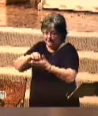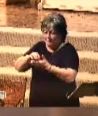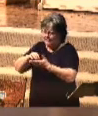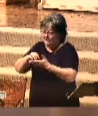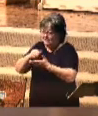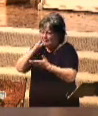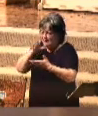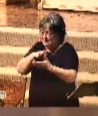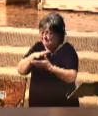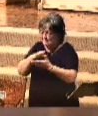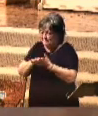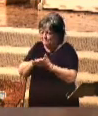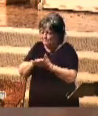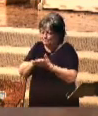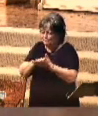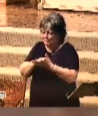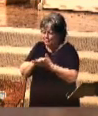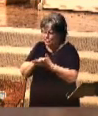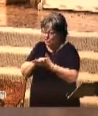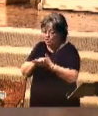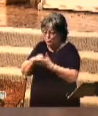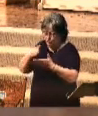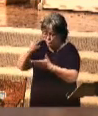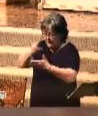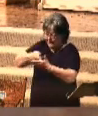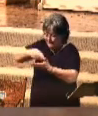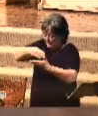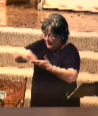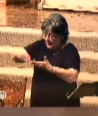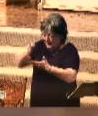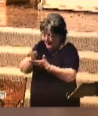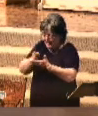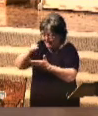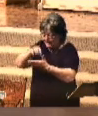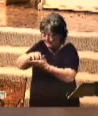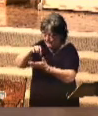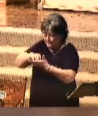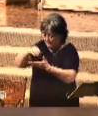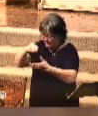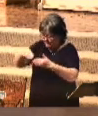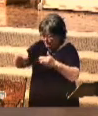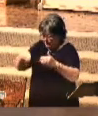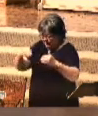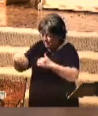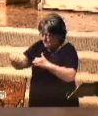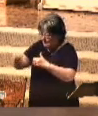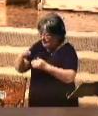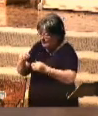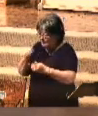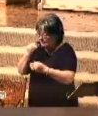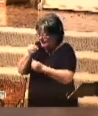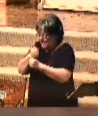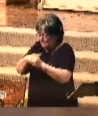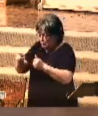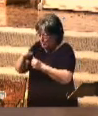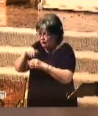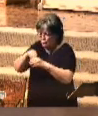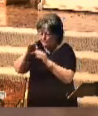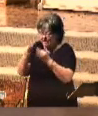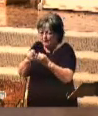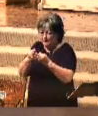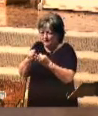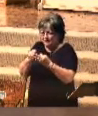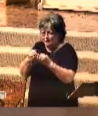ladies. And so you cut the cake and you cut it and you feed everybody in your family and the